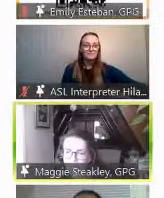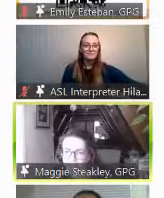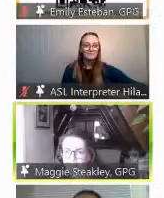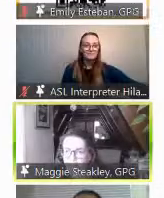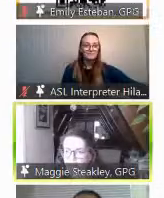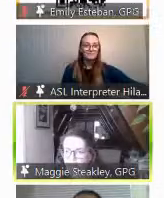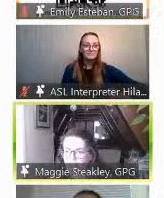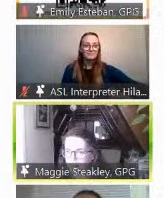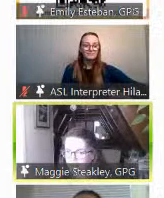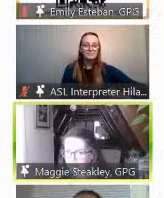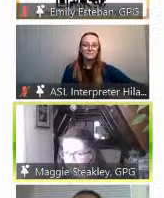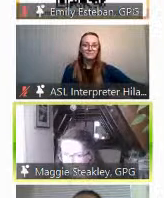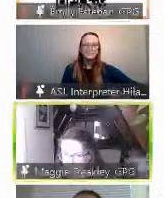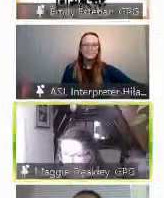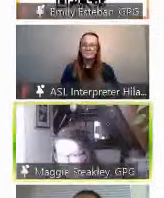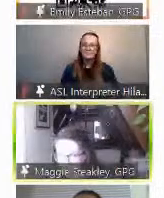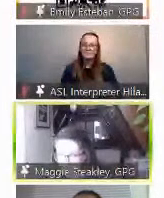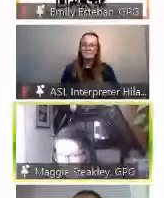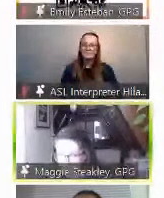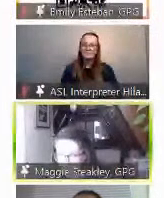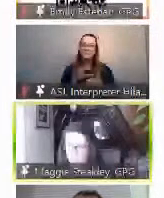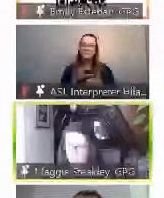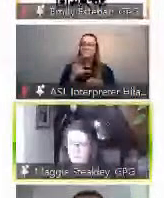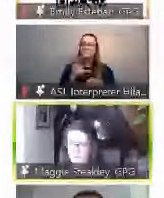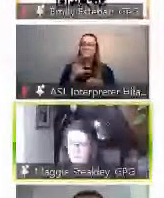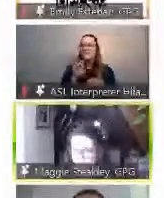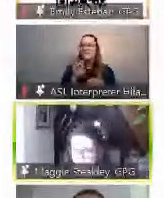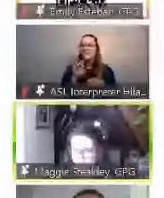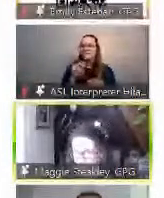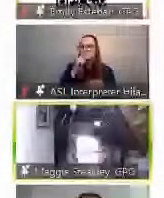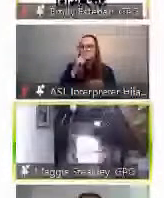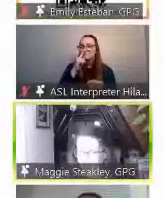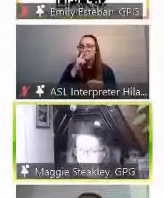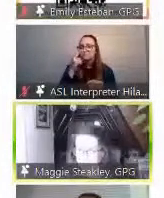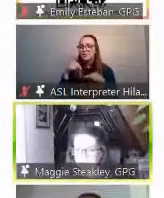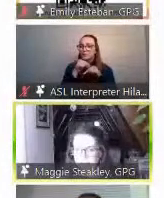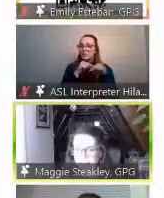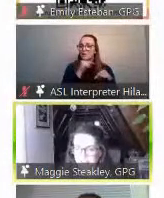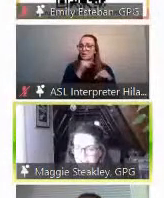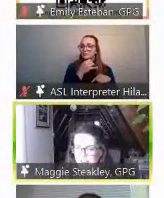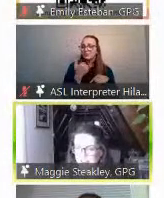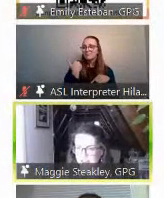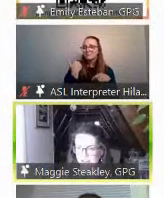And Caitlin, could I ask you to go back to the last slide as well, just so we could see that graphic to maybe start our